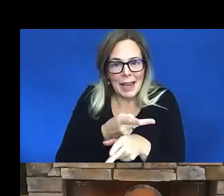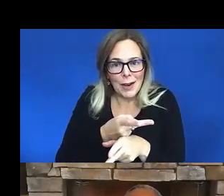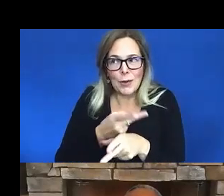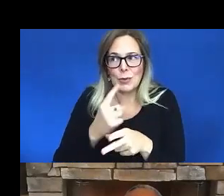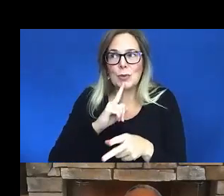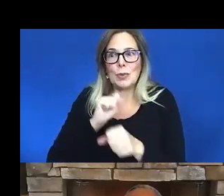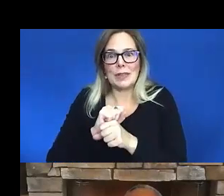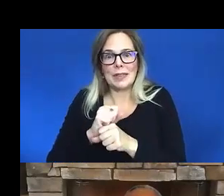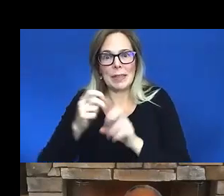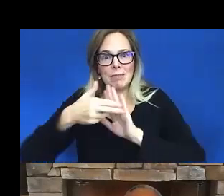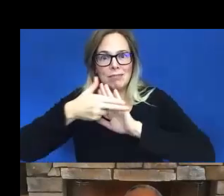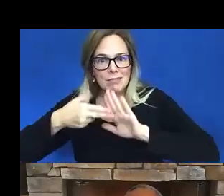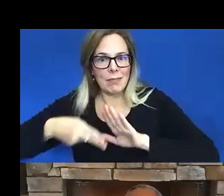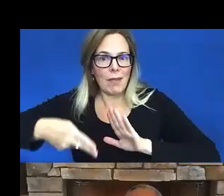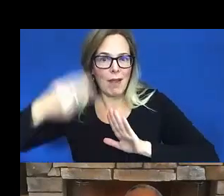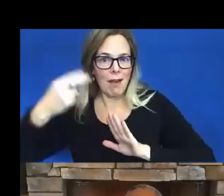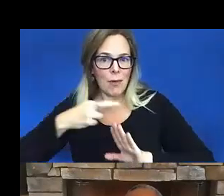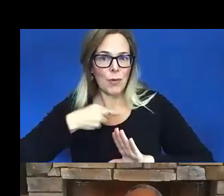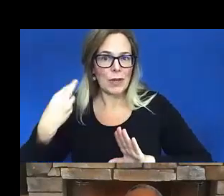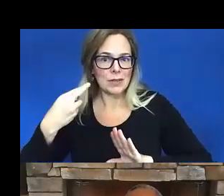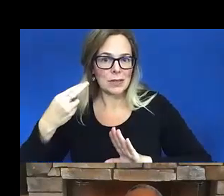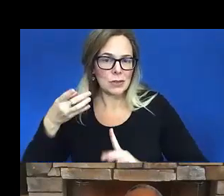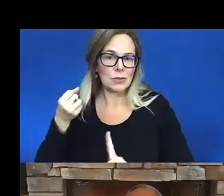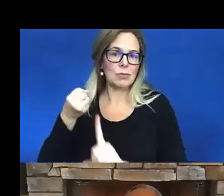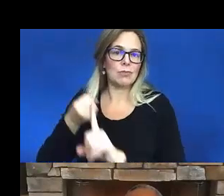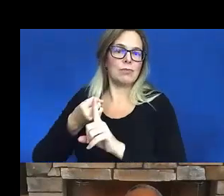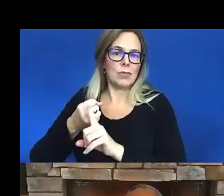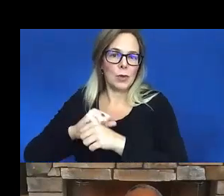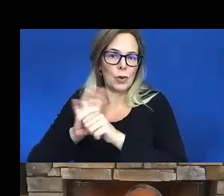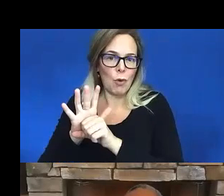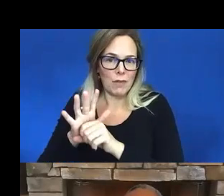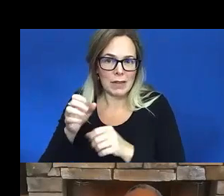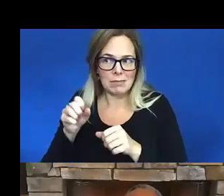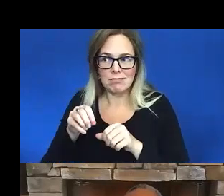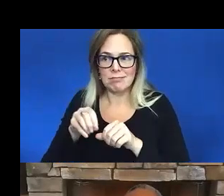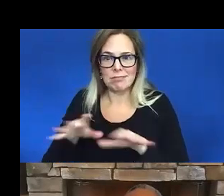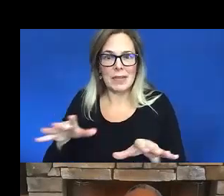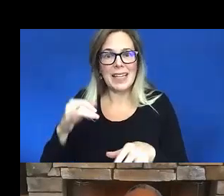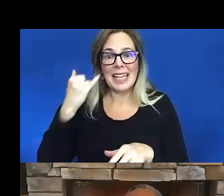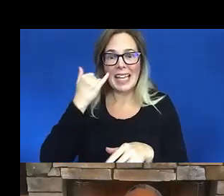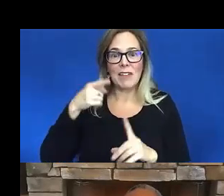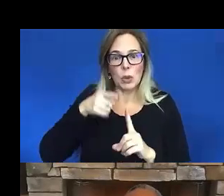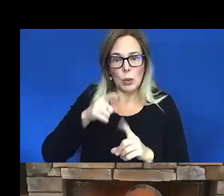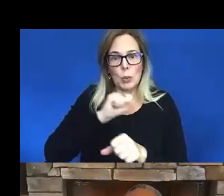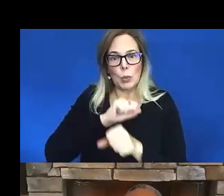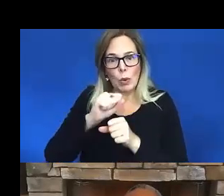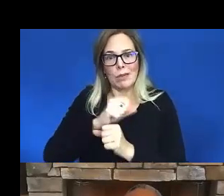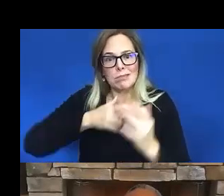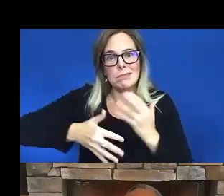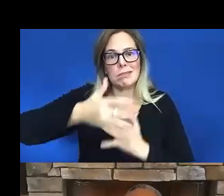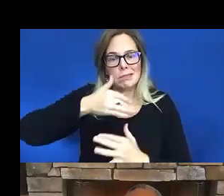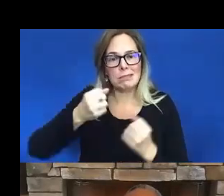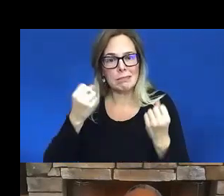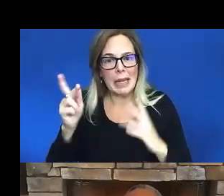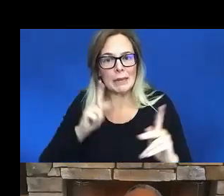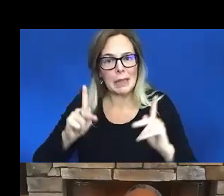COVID. So if you're in a situation where you're frequently around a large number of people on a frequent basis,